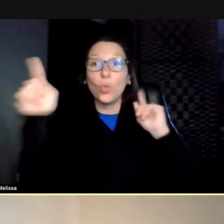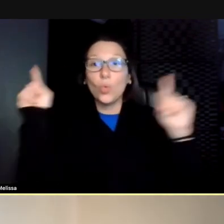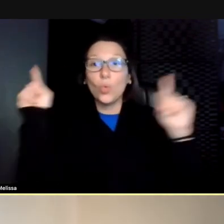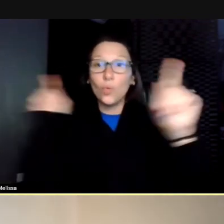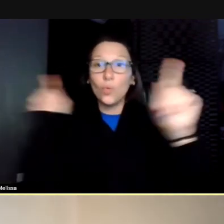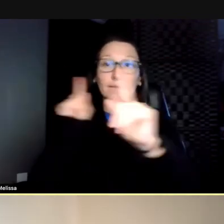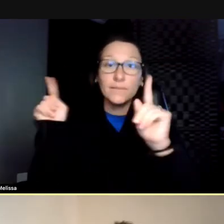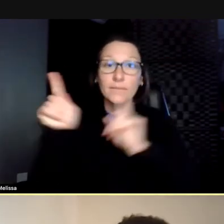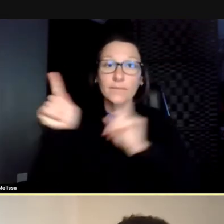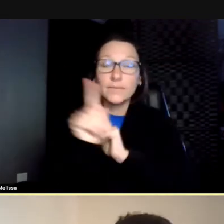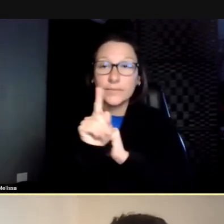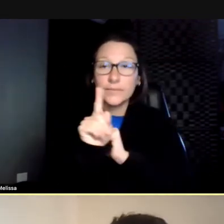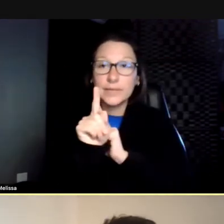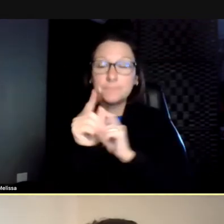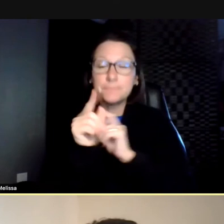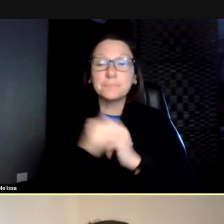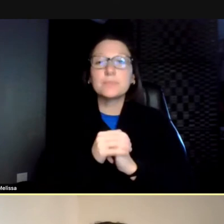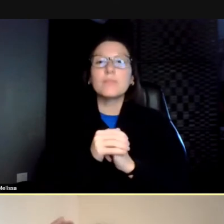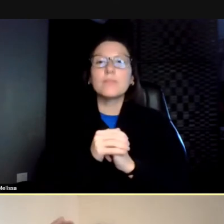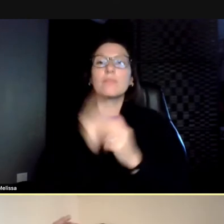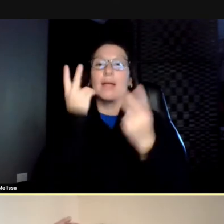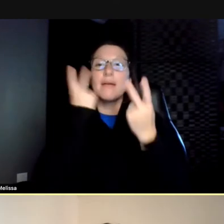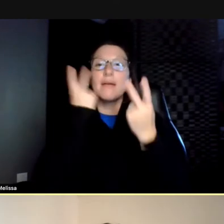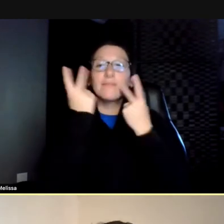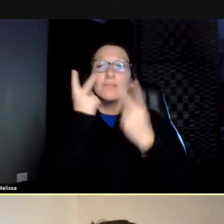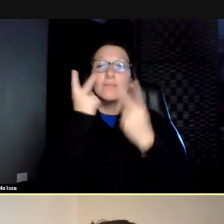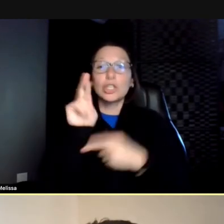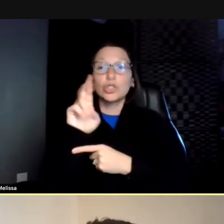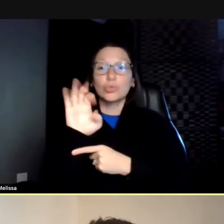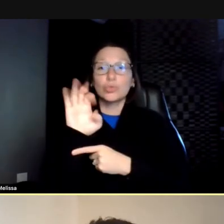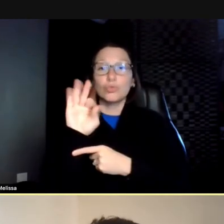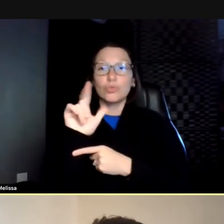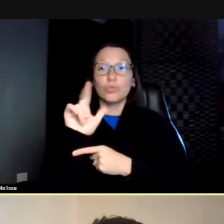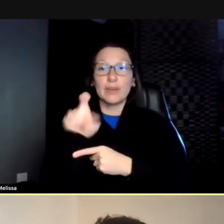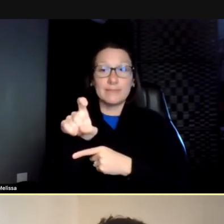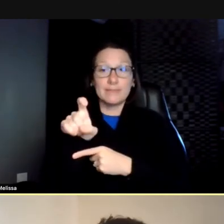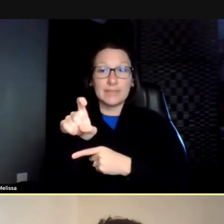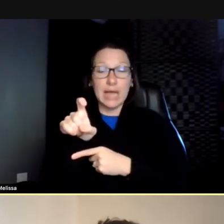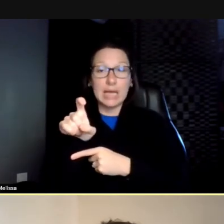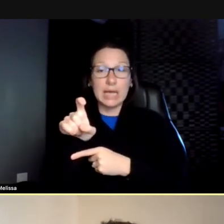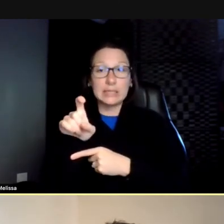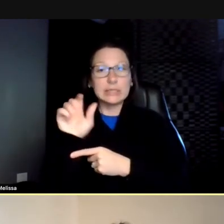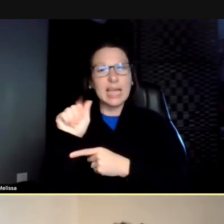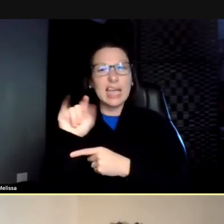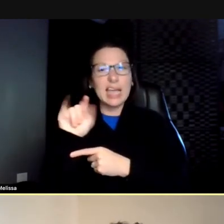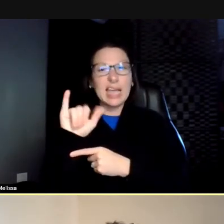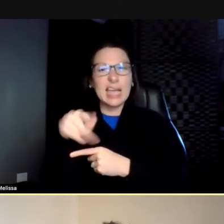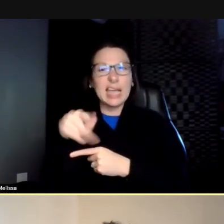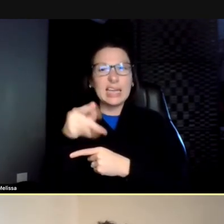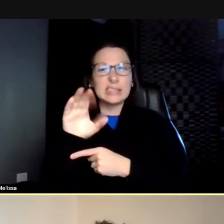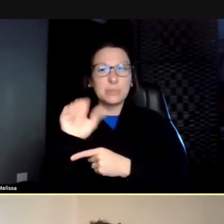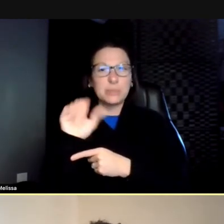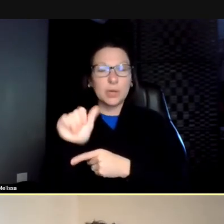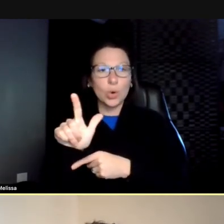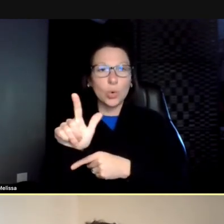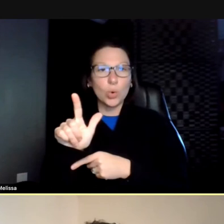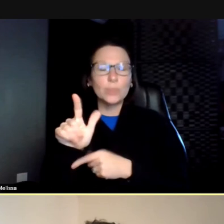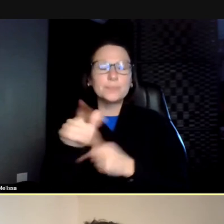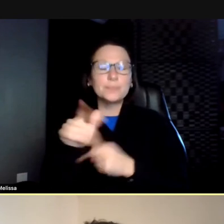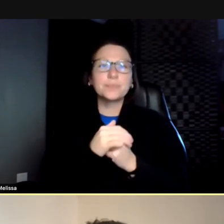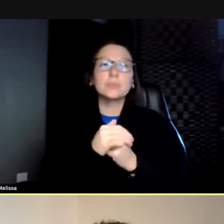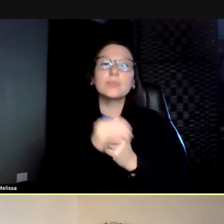Atypical visual reflexes, that's just a gauge for sort of understanding the current level of visual functioning.